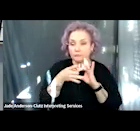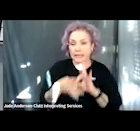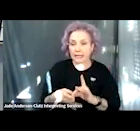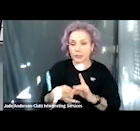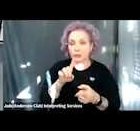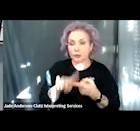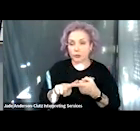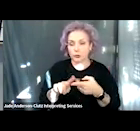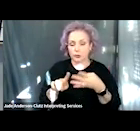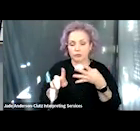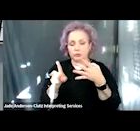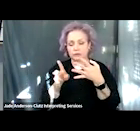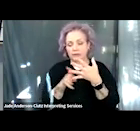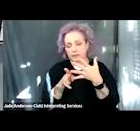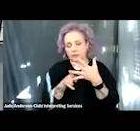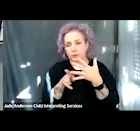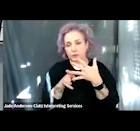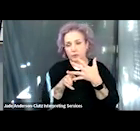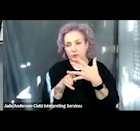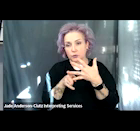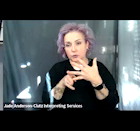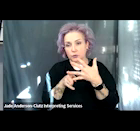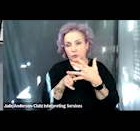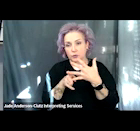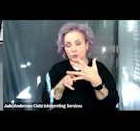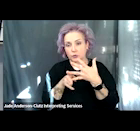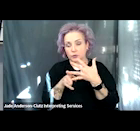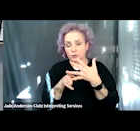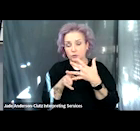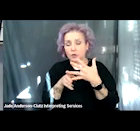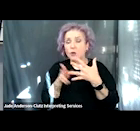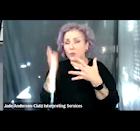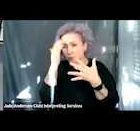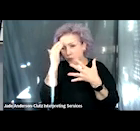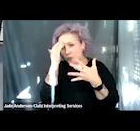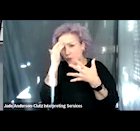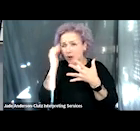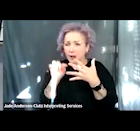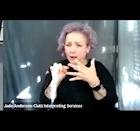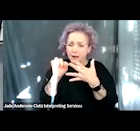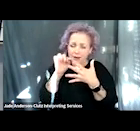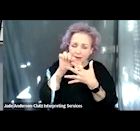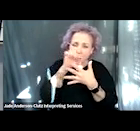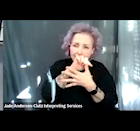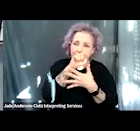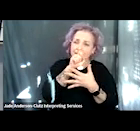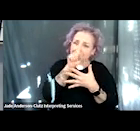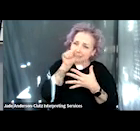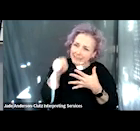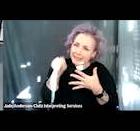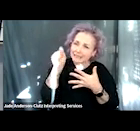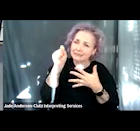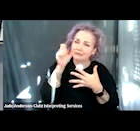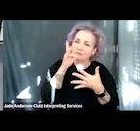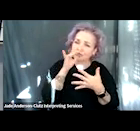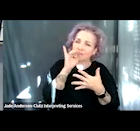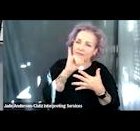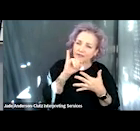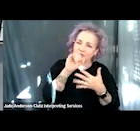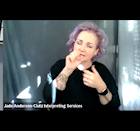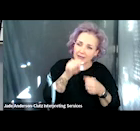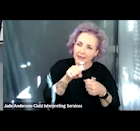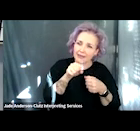impacts other things, not as well, at least, as these two disorders. And as far as I'm going to be talking about in this